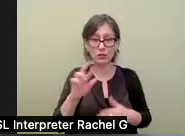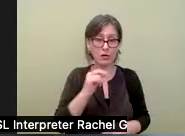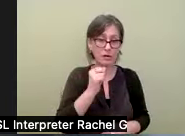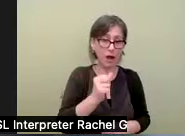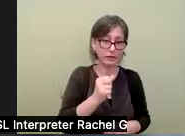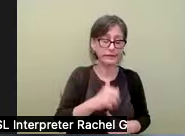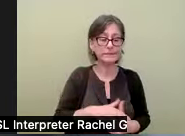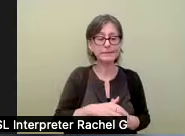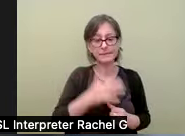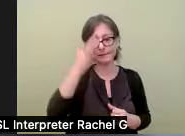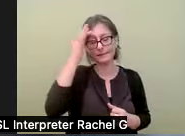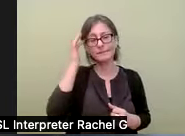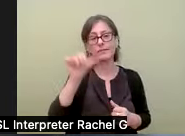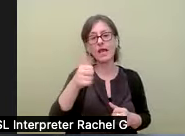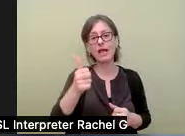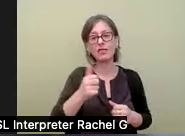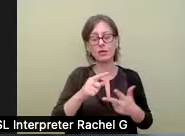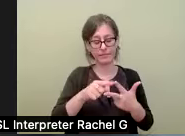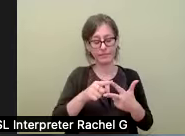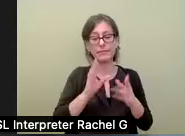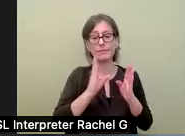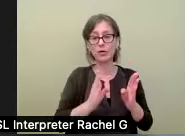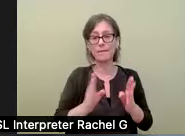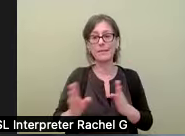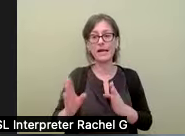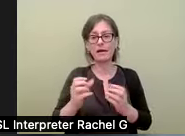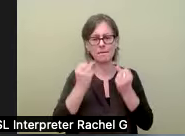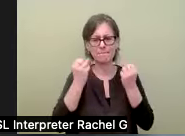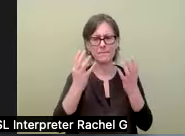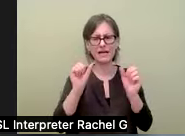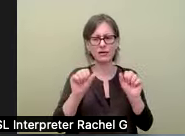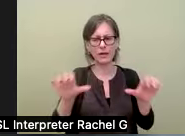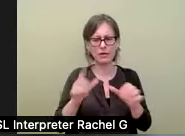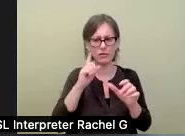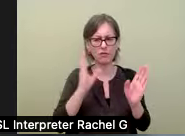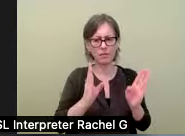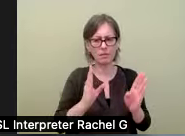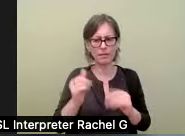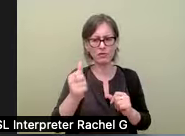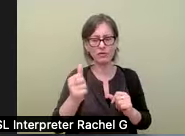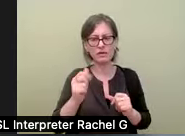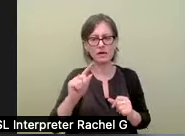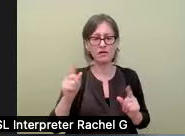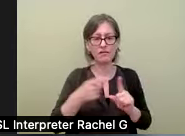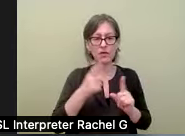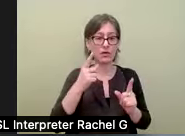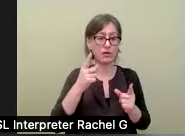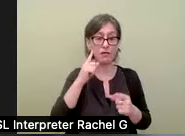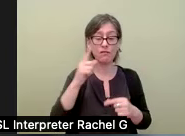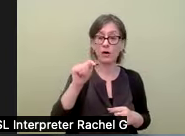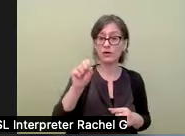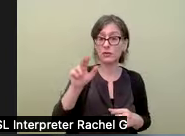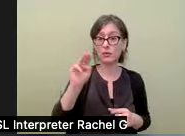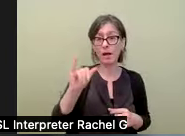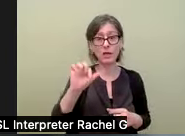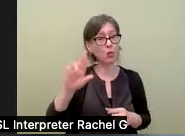the second step is be prepared. There's a lot of things you can do to prepare yourself for a tsunami or any other hazard for that